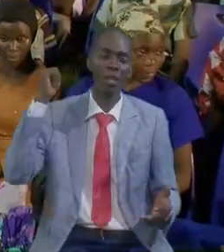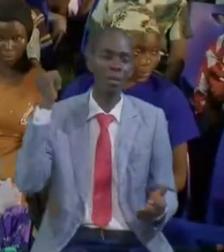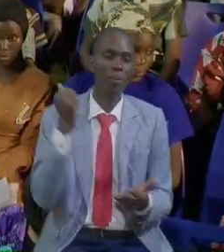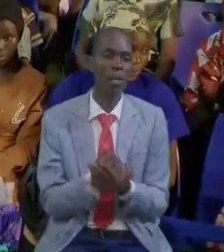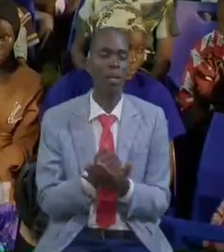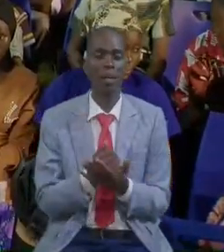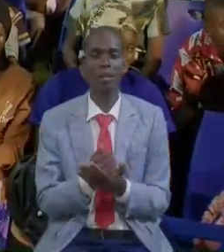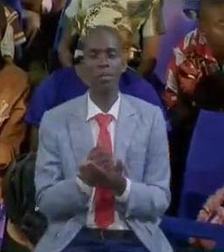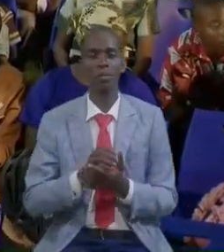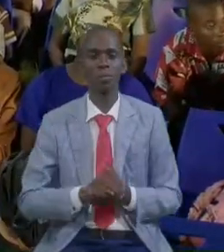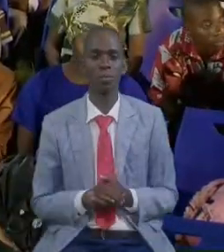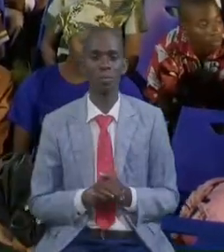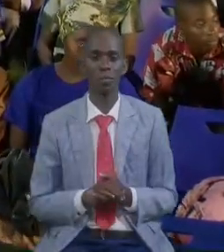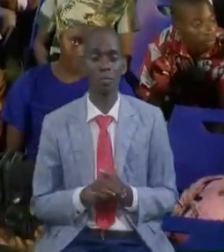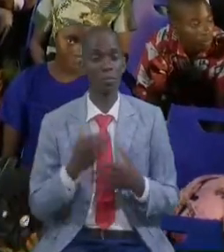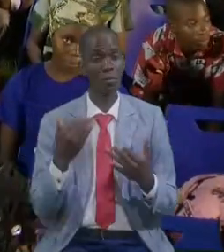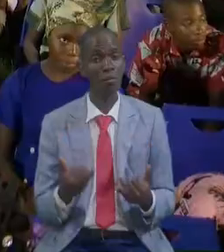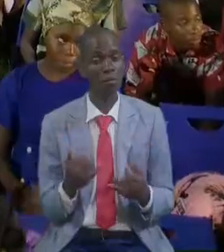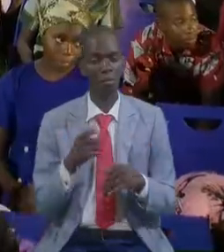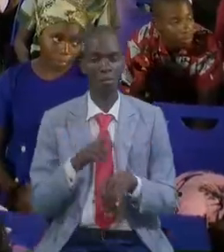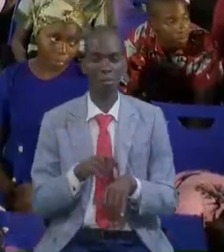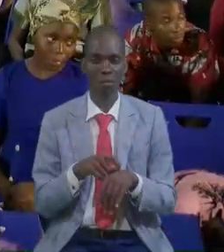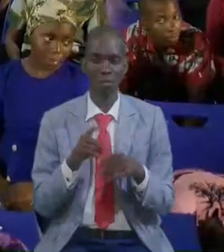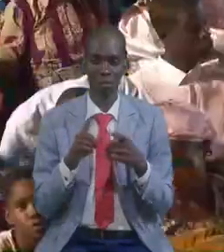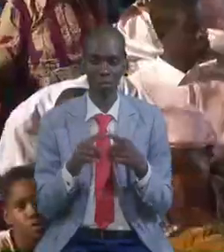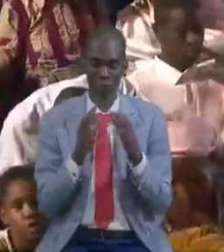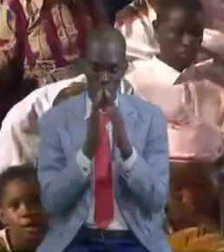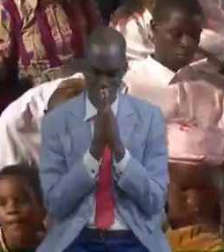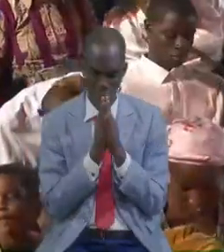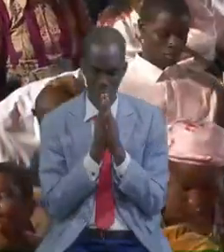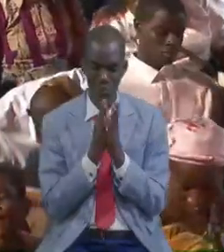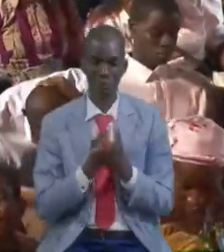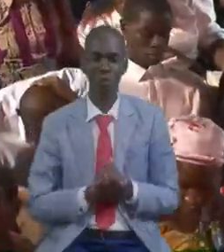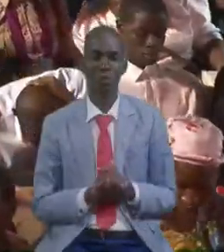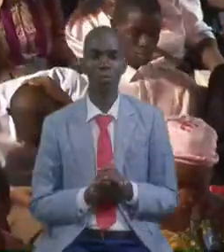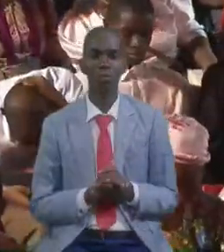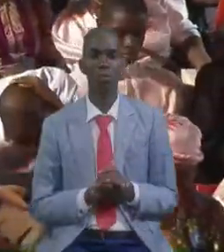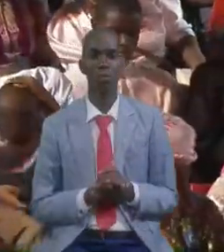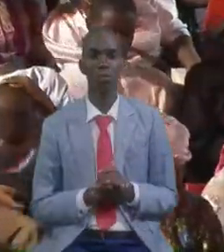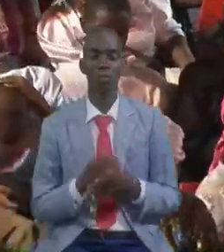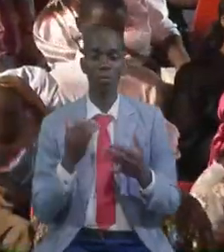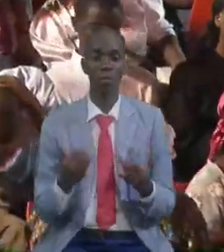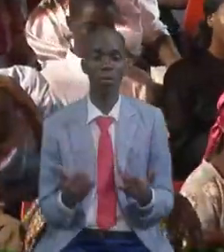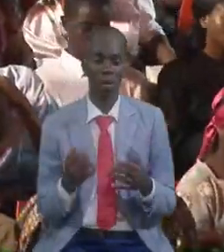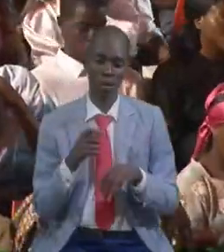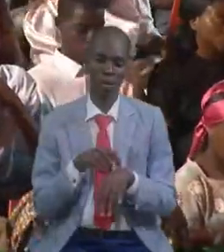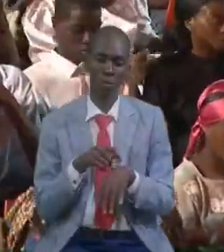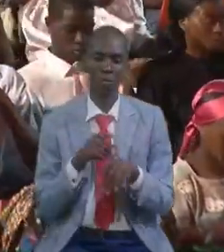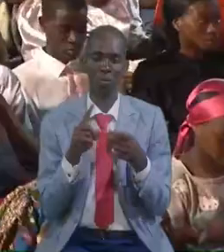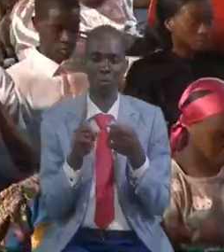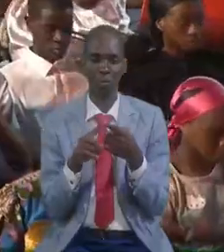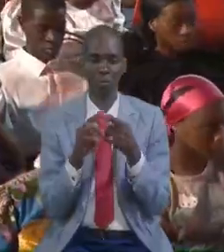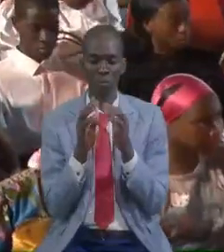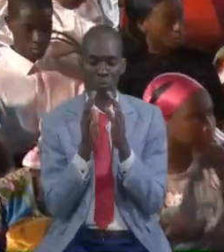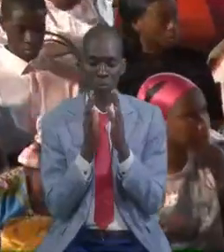Amen. Heads bowed and eyes closed. Heads bowed and